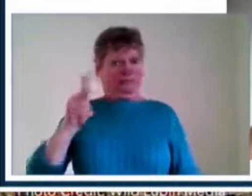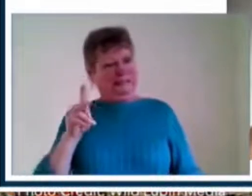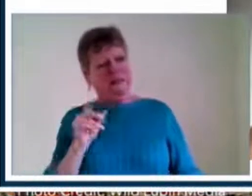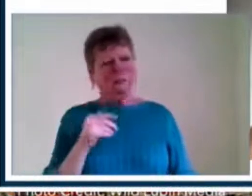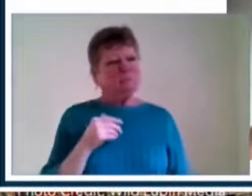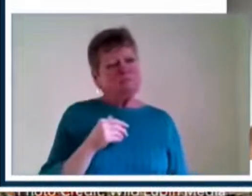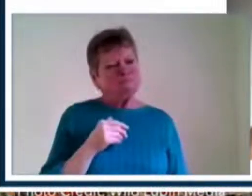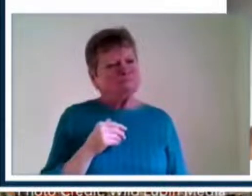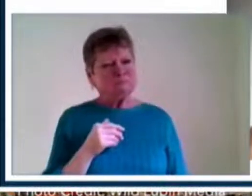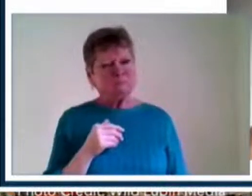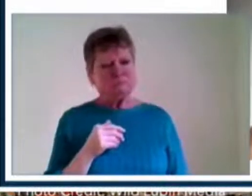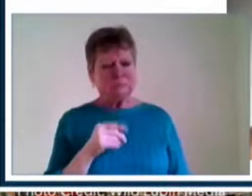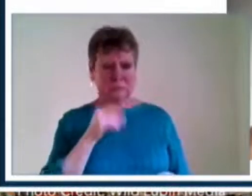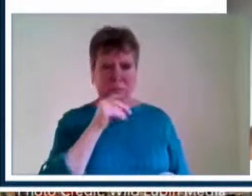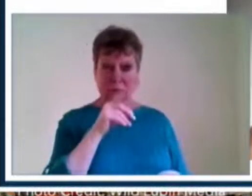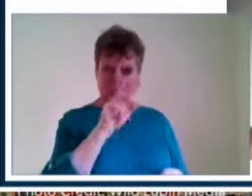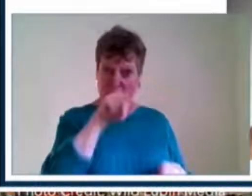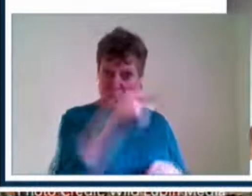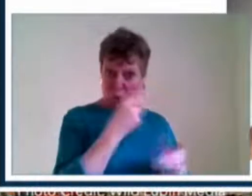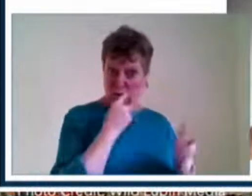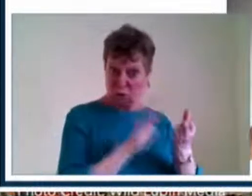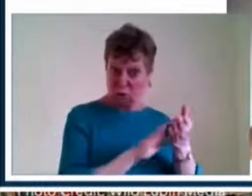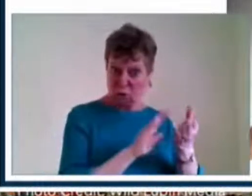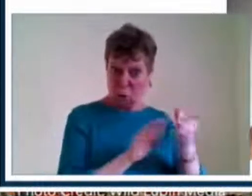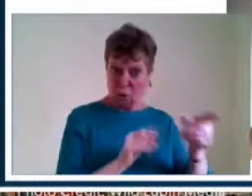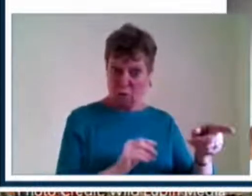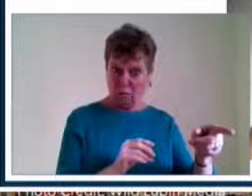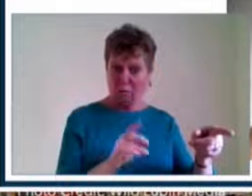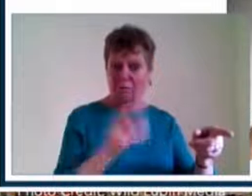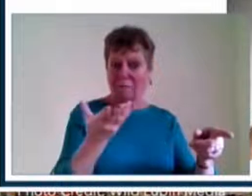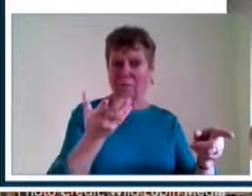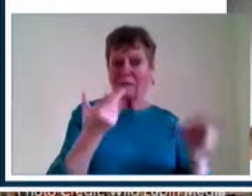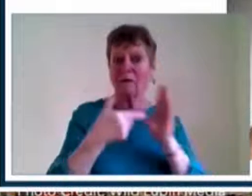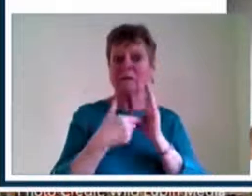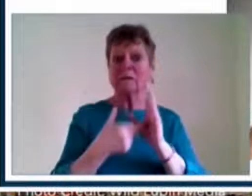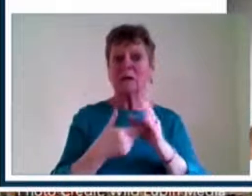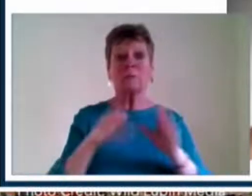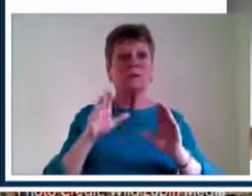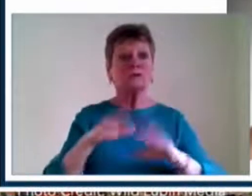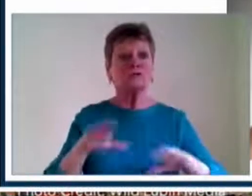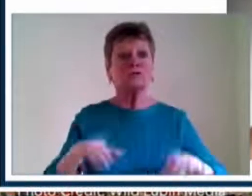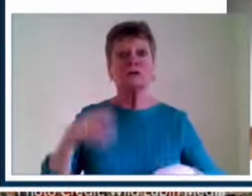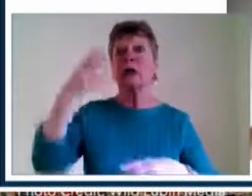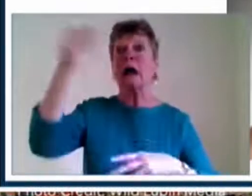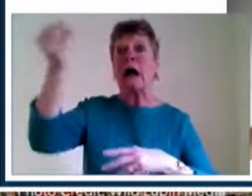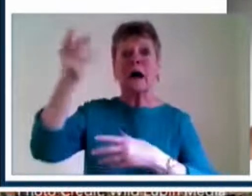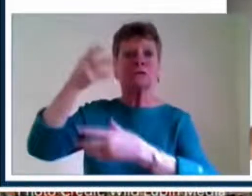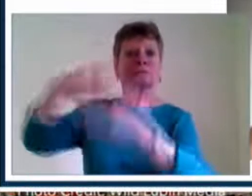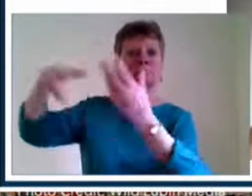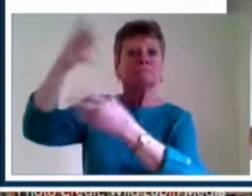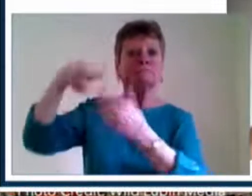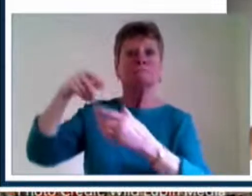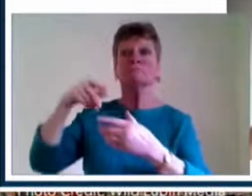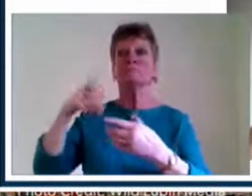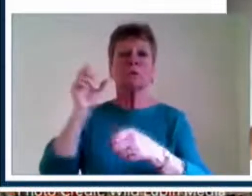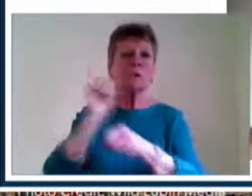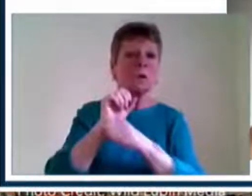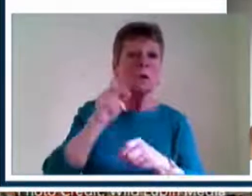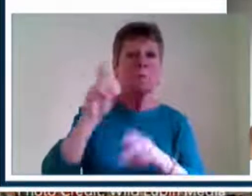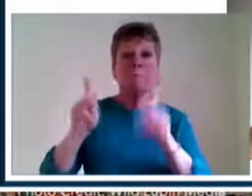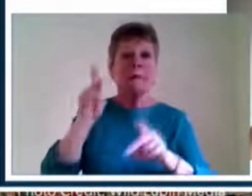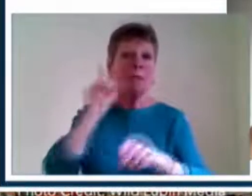schools. Right now, that if kids are out and about, or anybody's out and about, whether it's at school, work, or